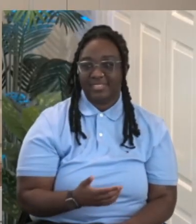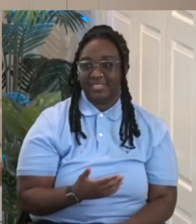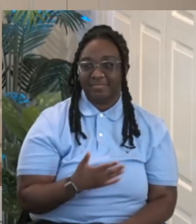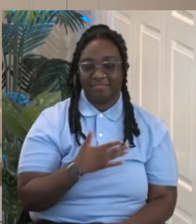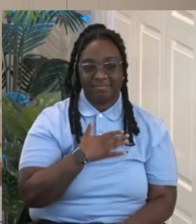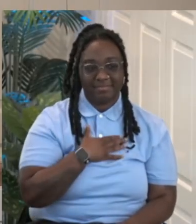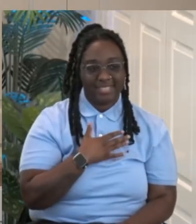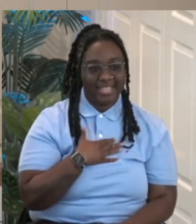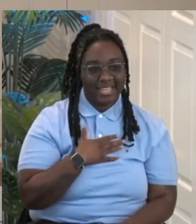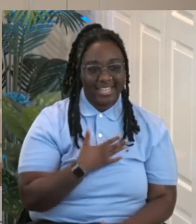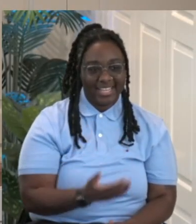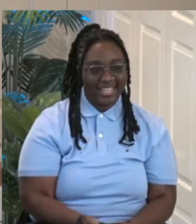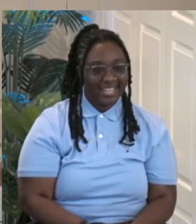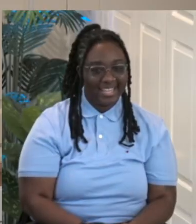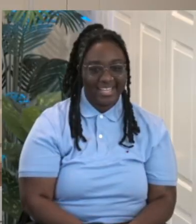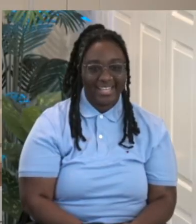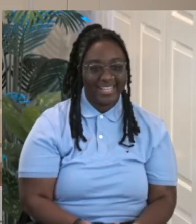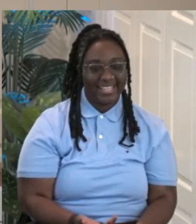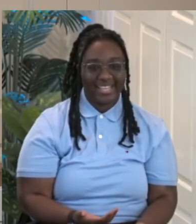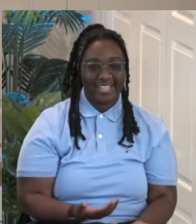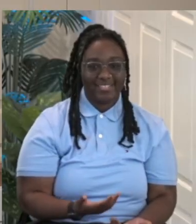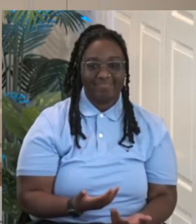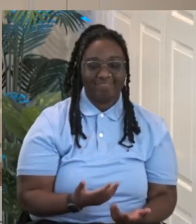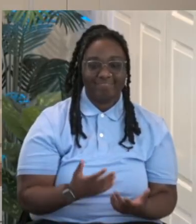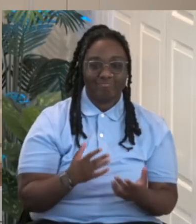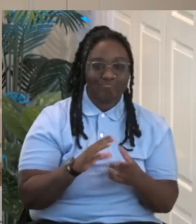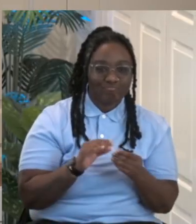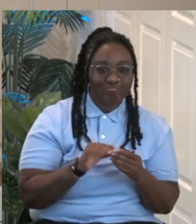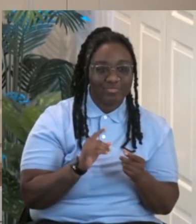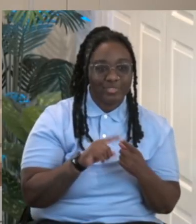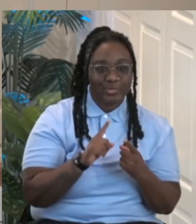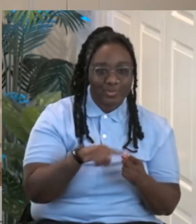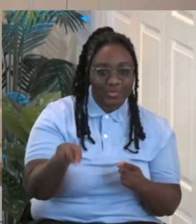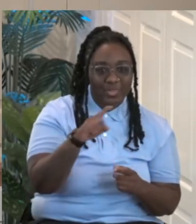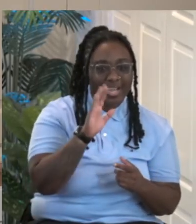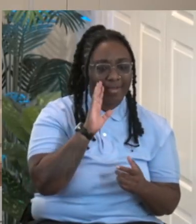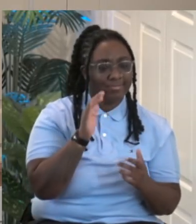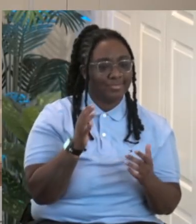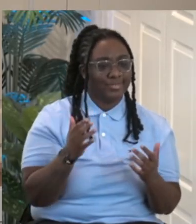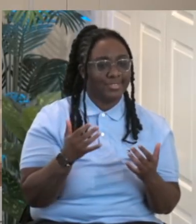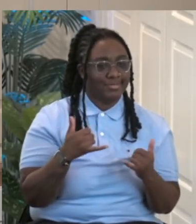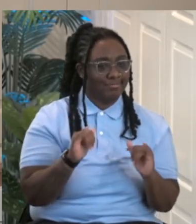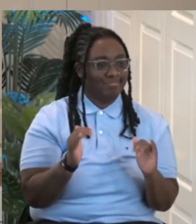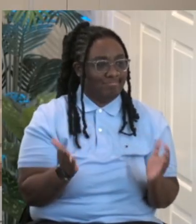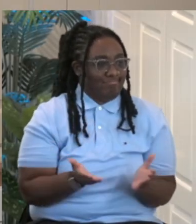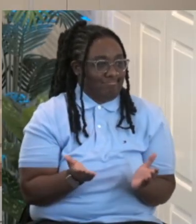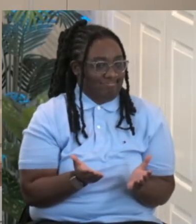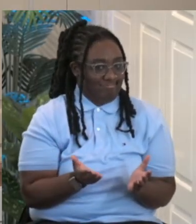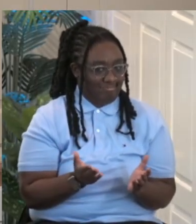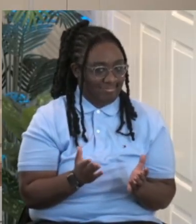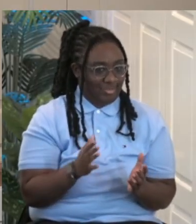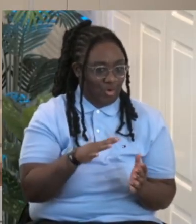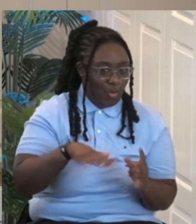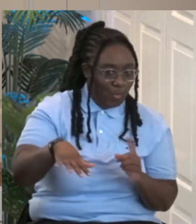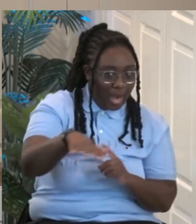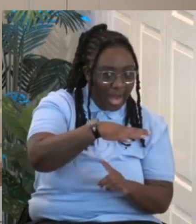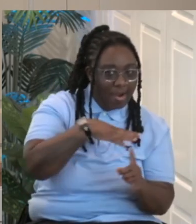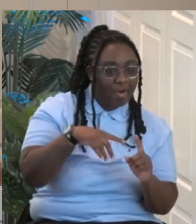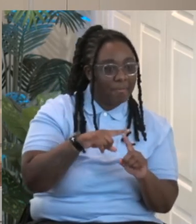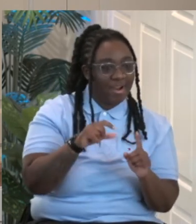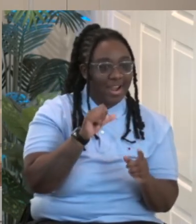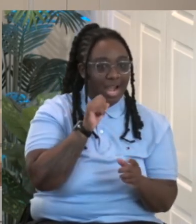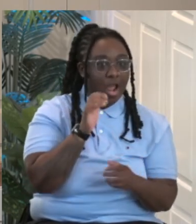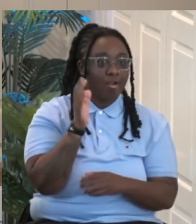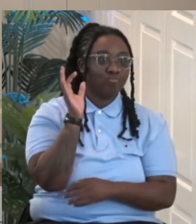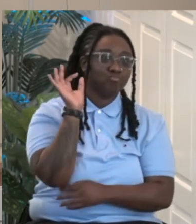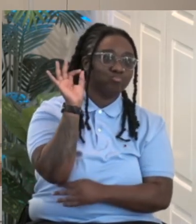swan song to everyone. I'll still be around, but I won't be always in the pulpit